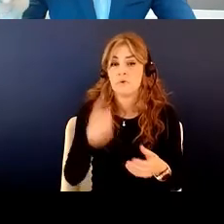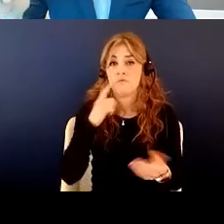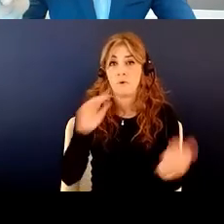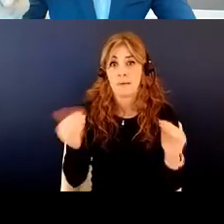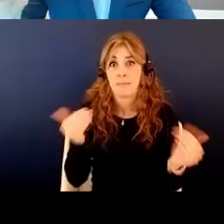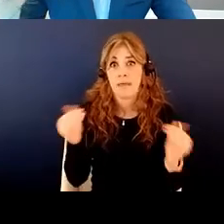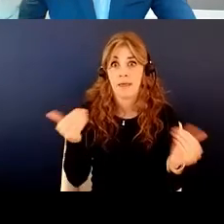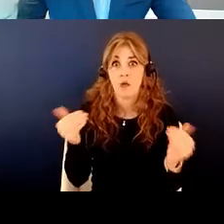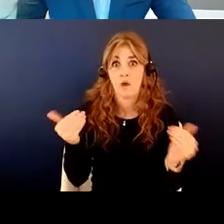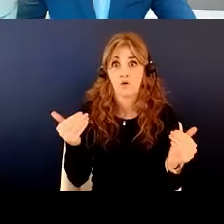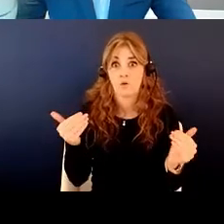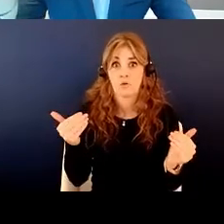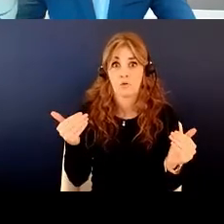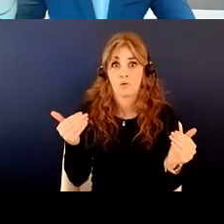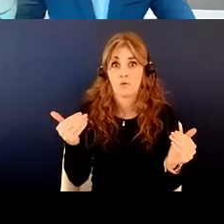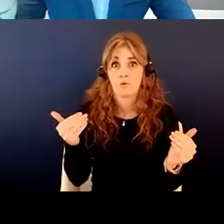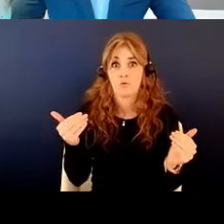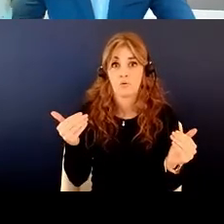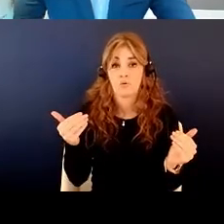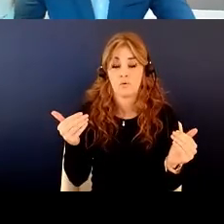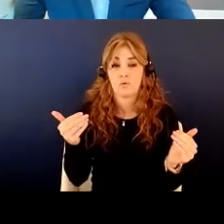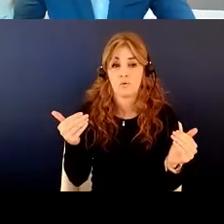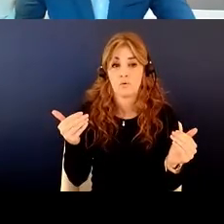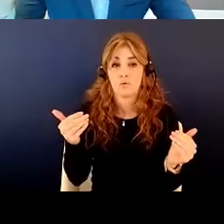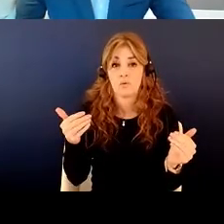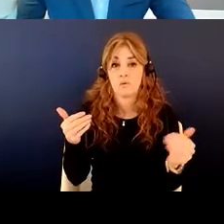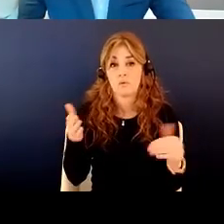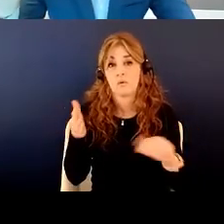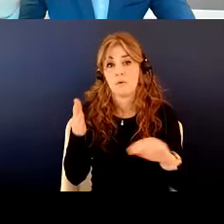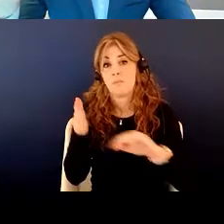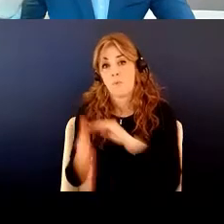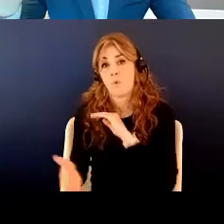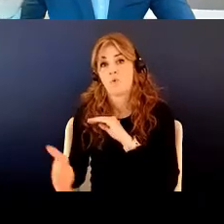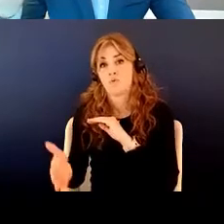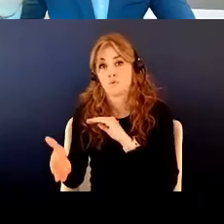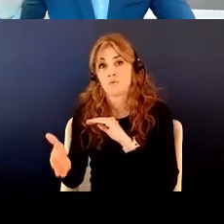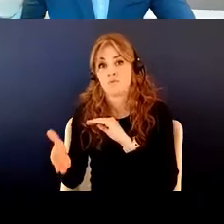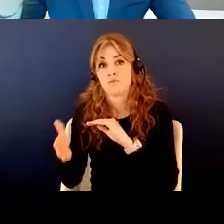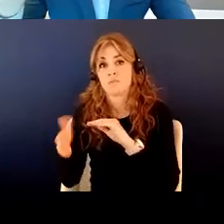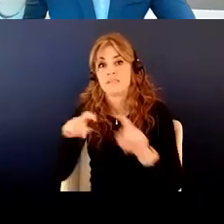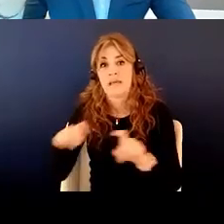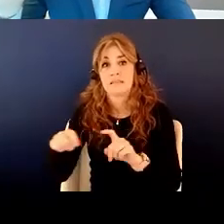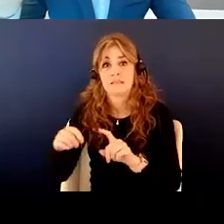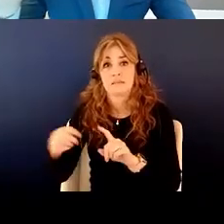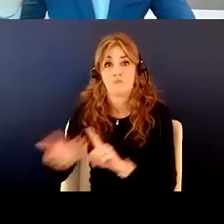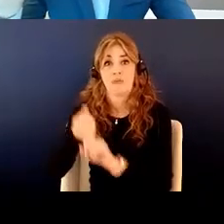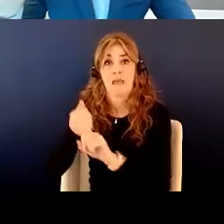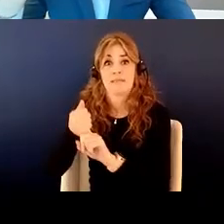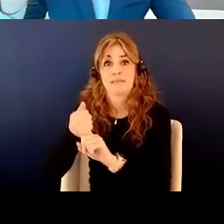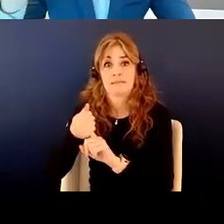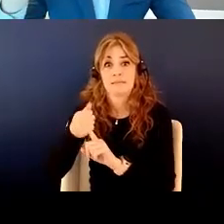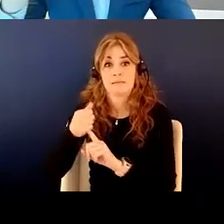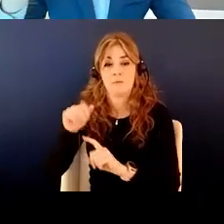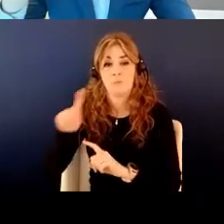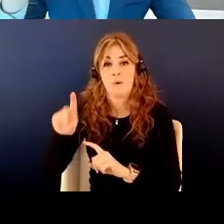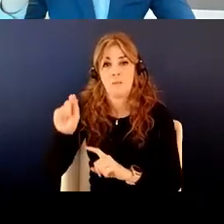group individuals, the post-test arrests, the average post-test arrest was